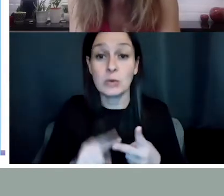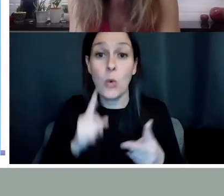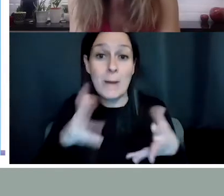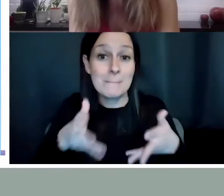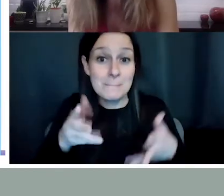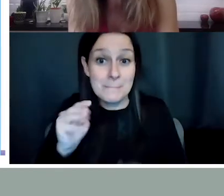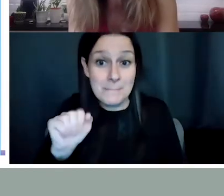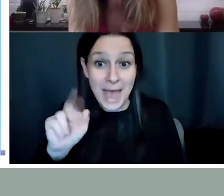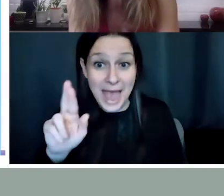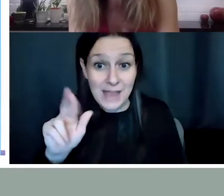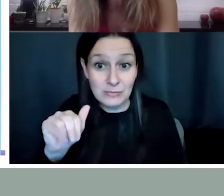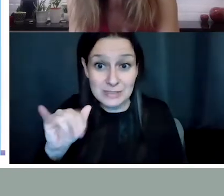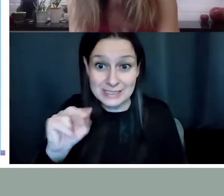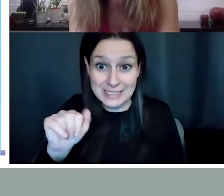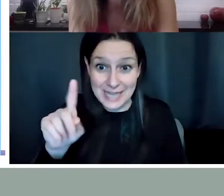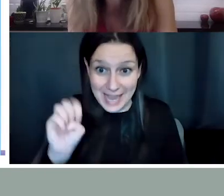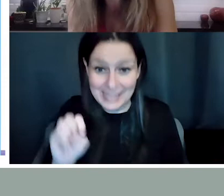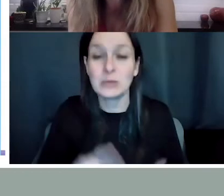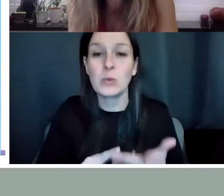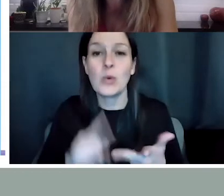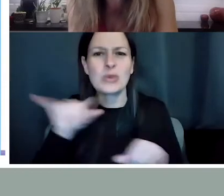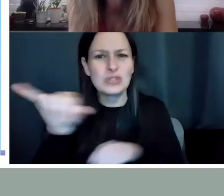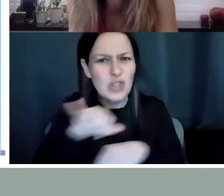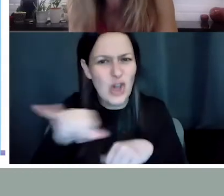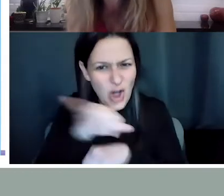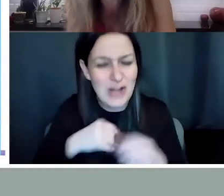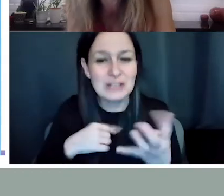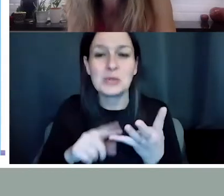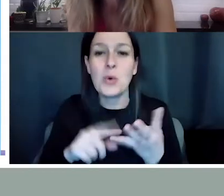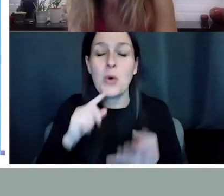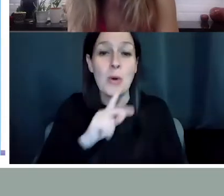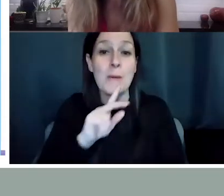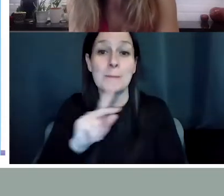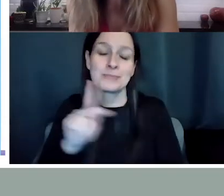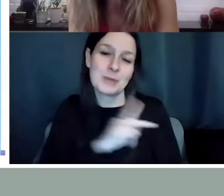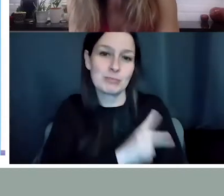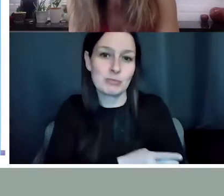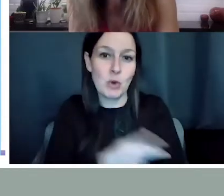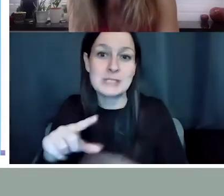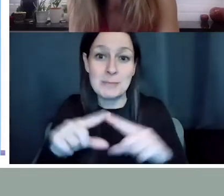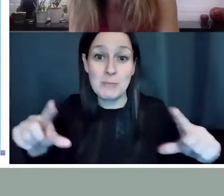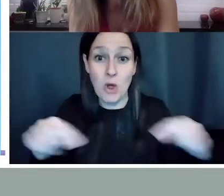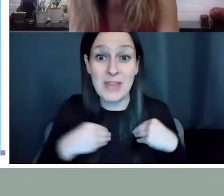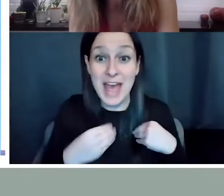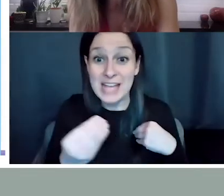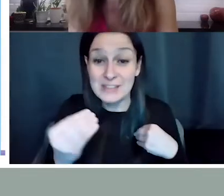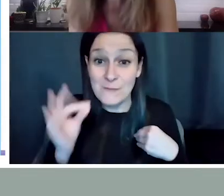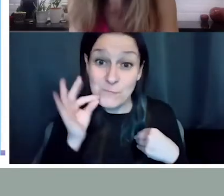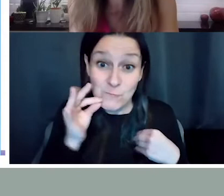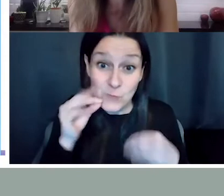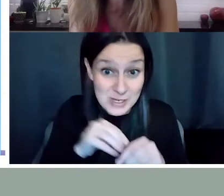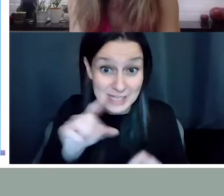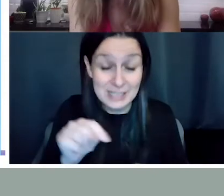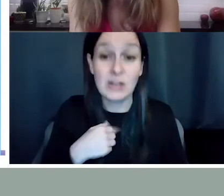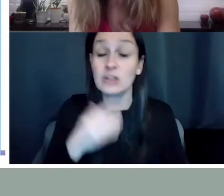a sauce, if you're buying a protein bar that has fruit in it, the sugars that come from the fruits, those